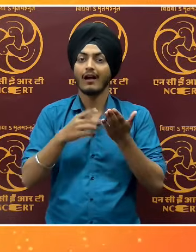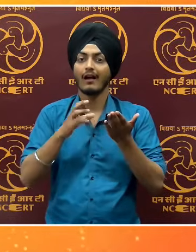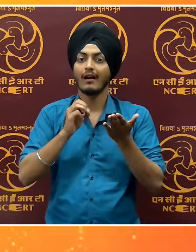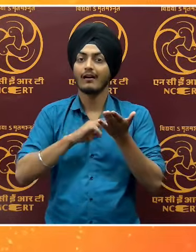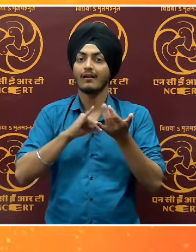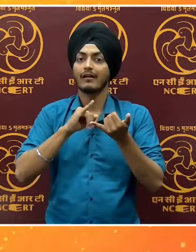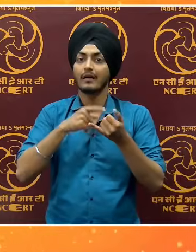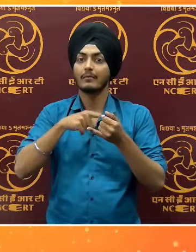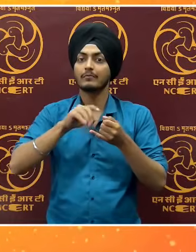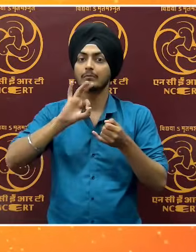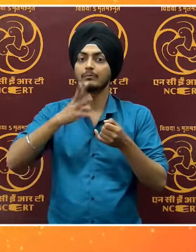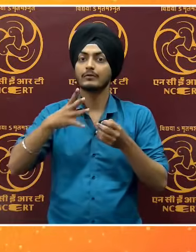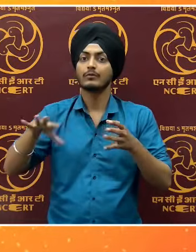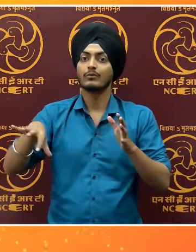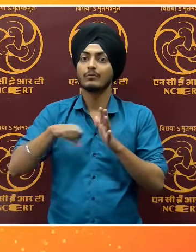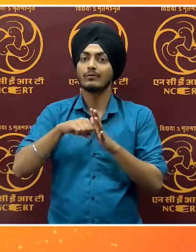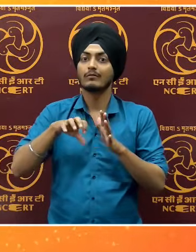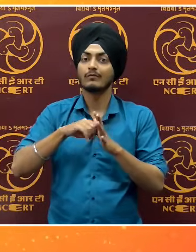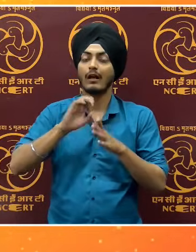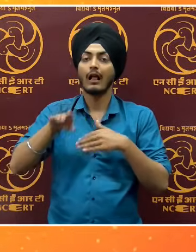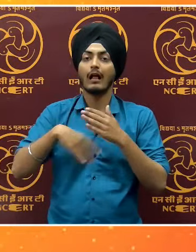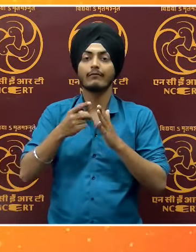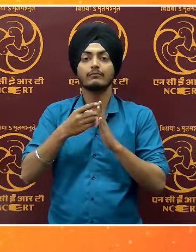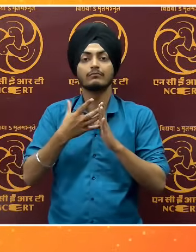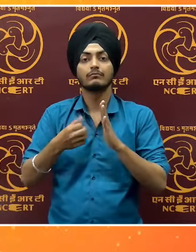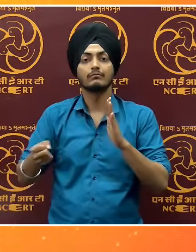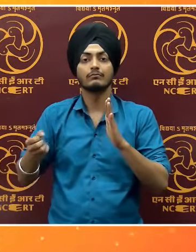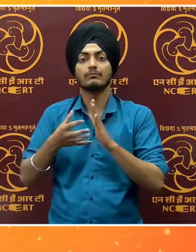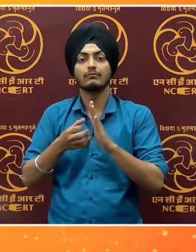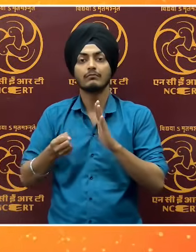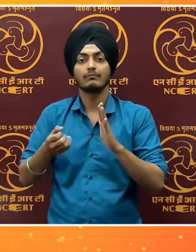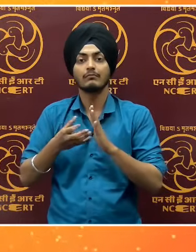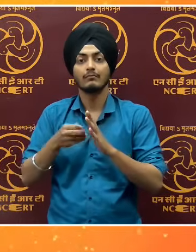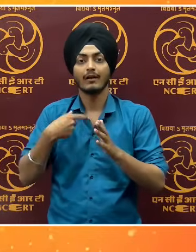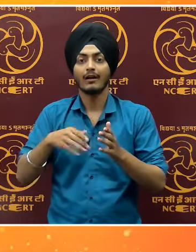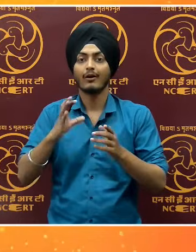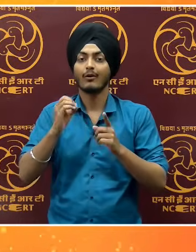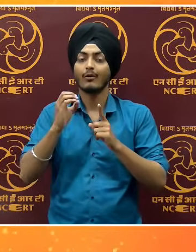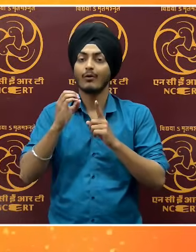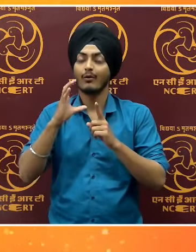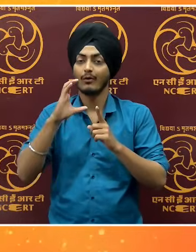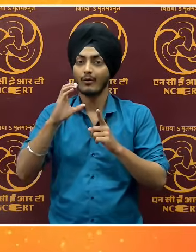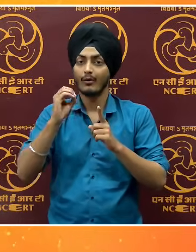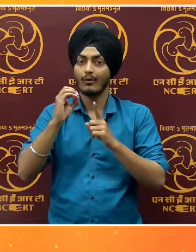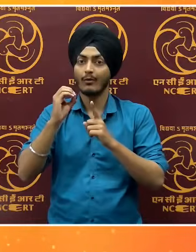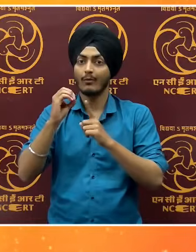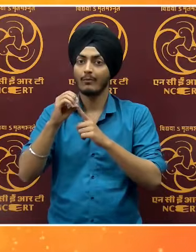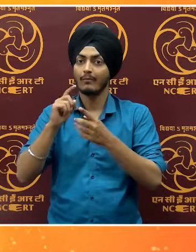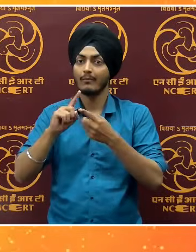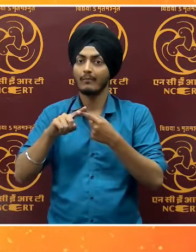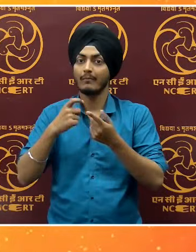iron. In the same way, in copper also the charges collides with the